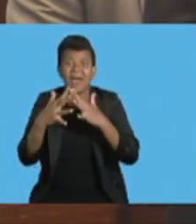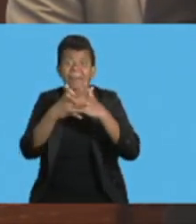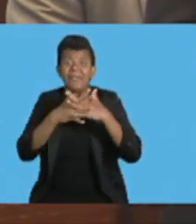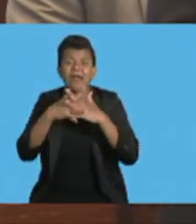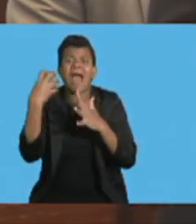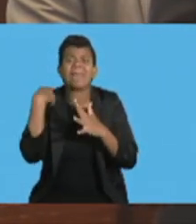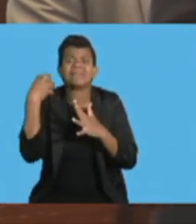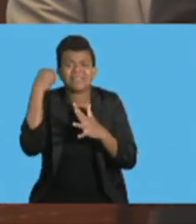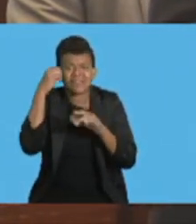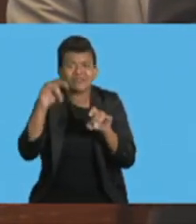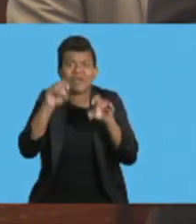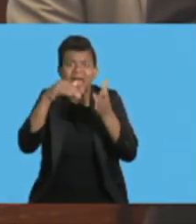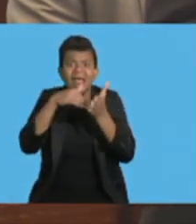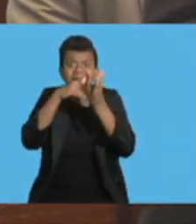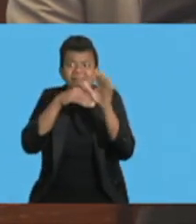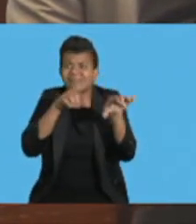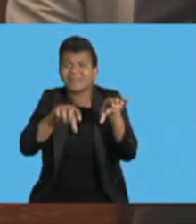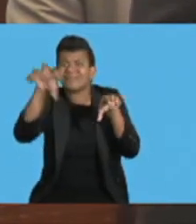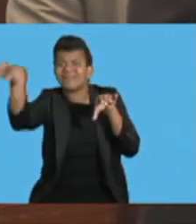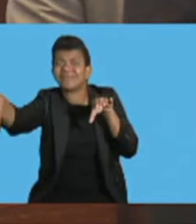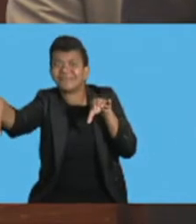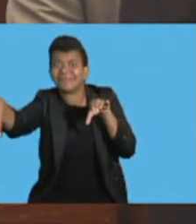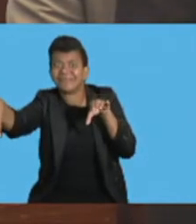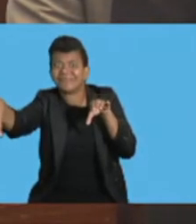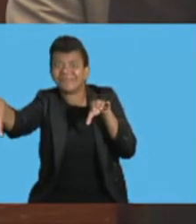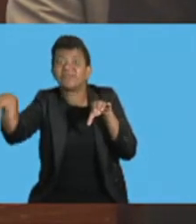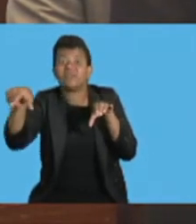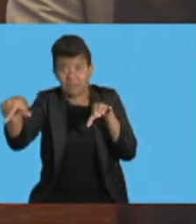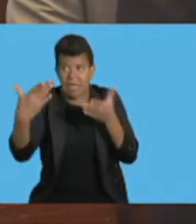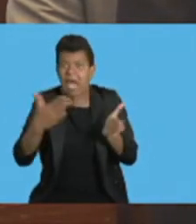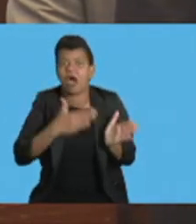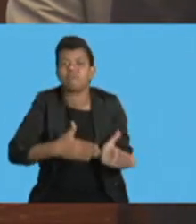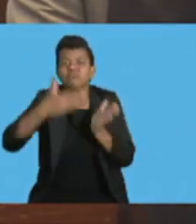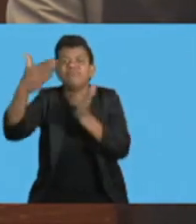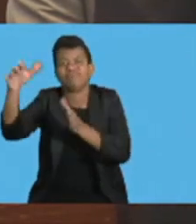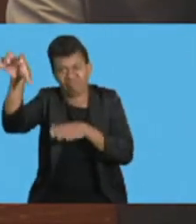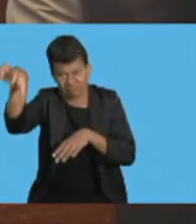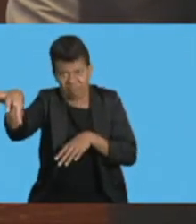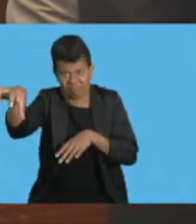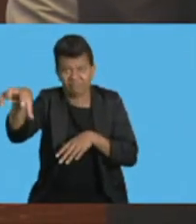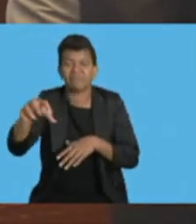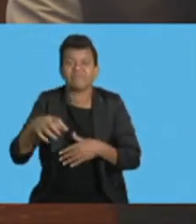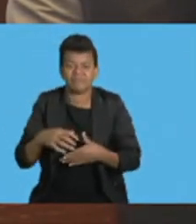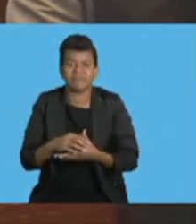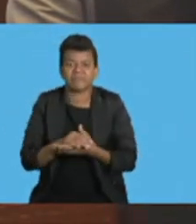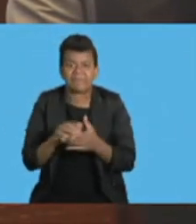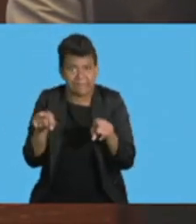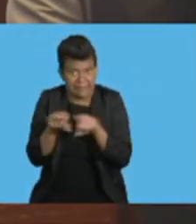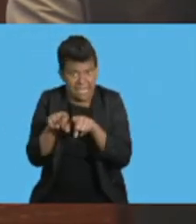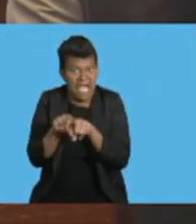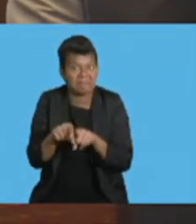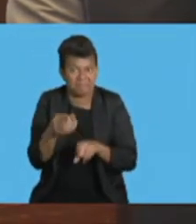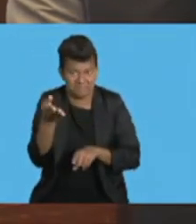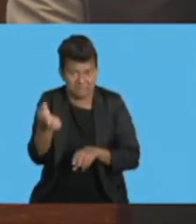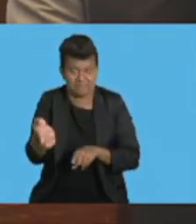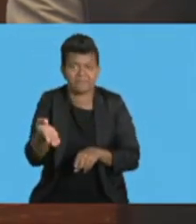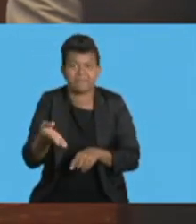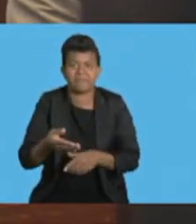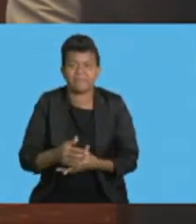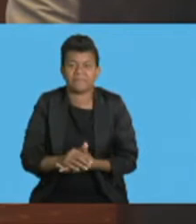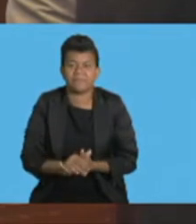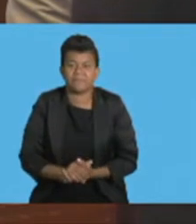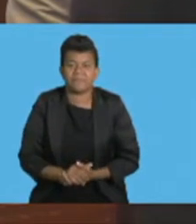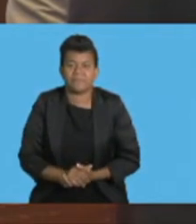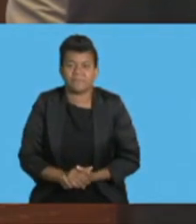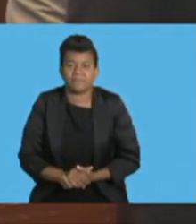piece of state land in the most prime location of the municipality and the highest peak of the municipality